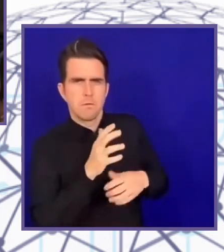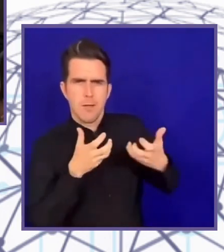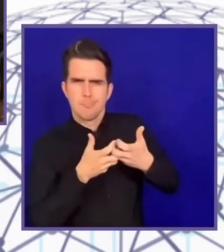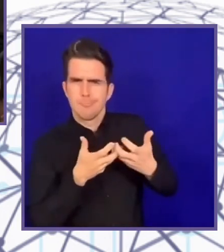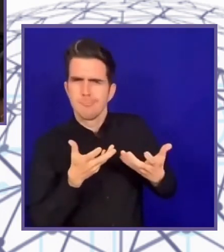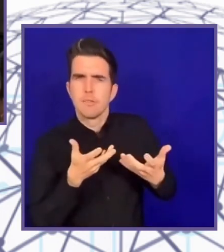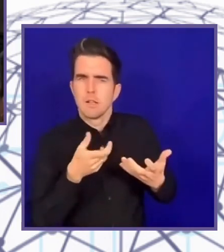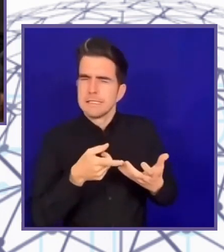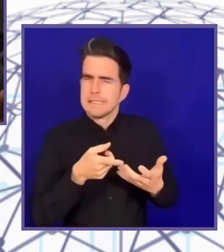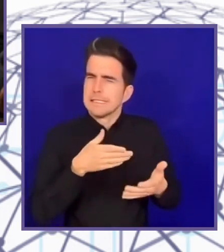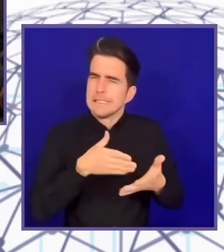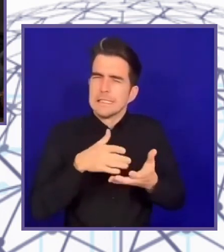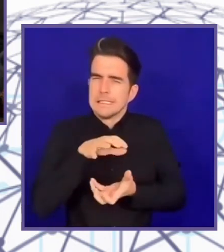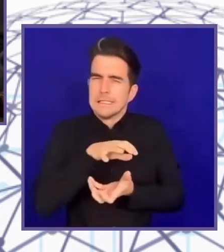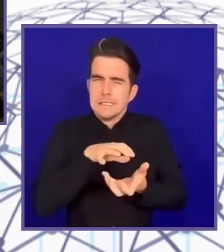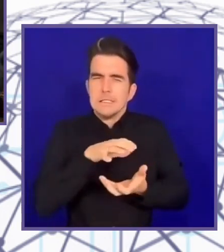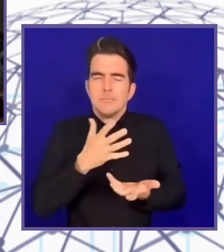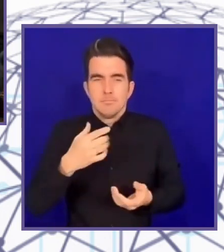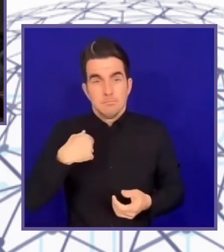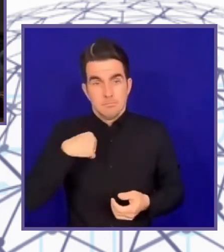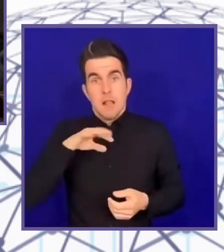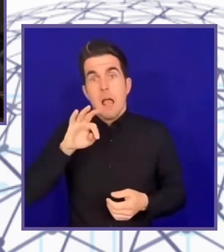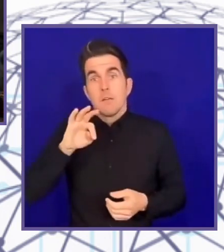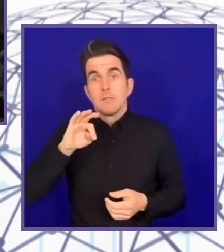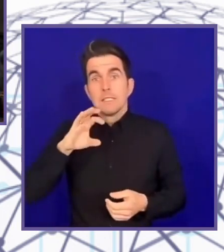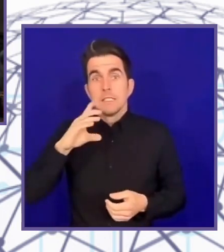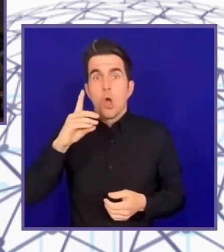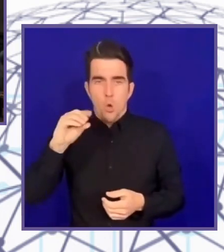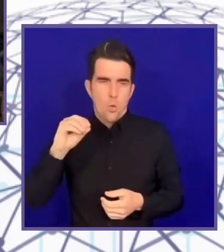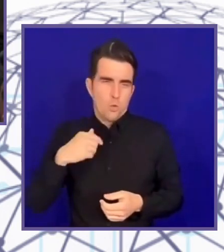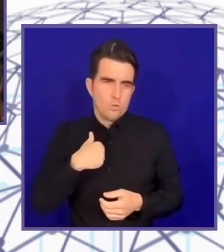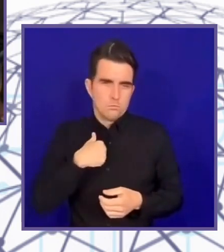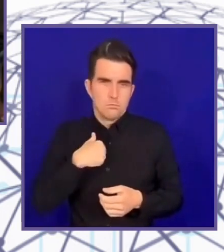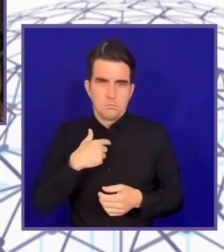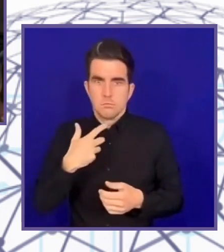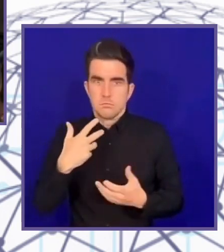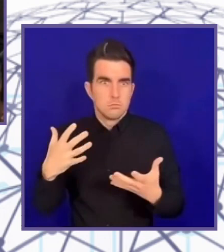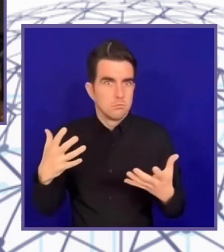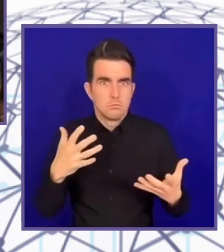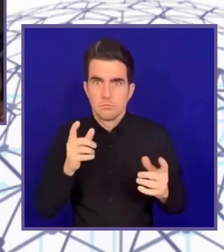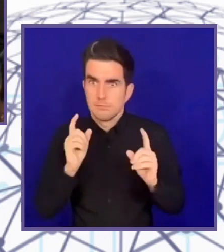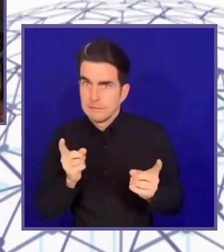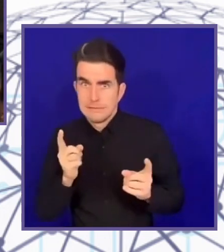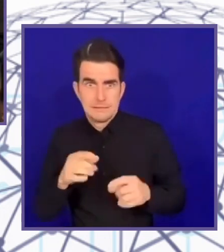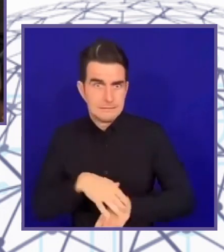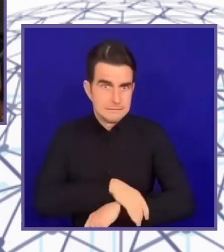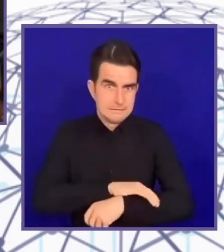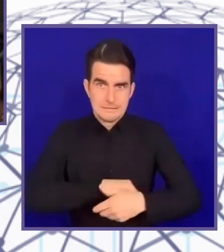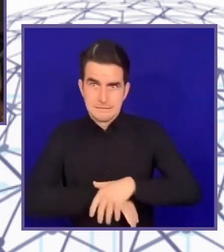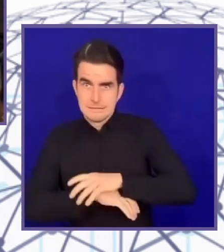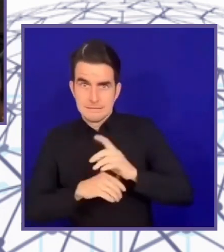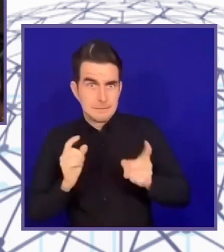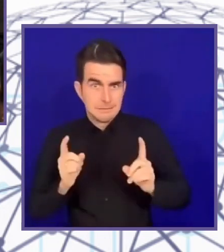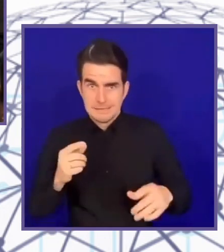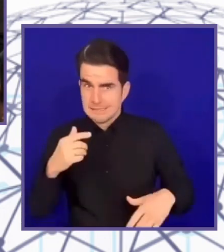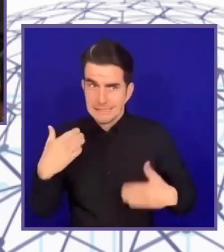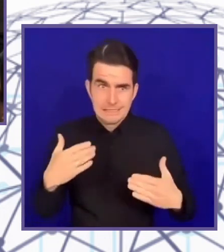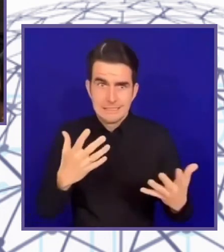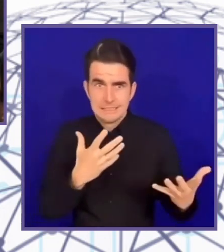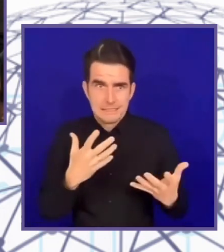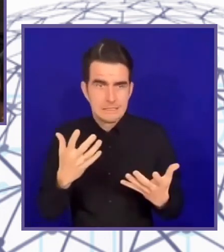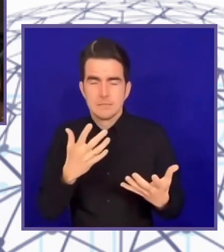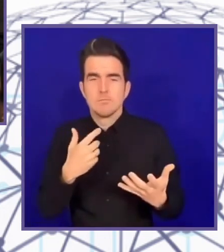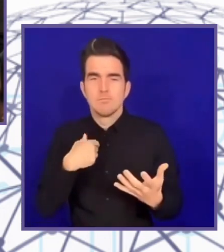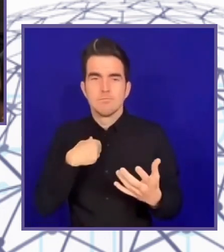of unused kit and technology. So I think one of the things that we are really keen to use the research to do is, as you say, is